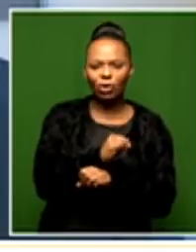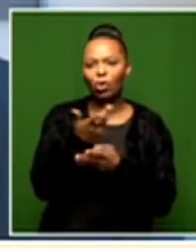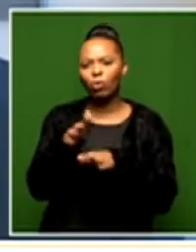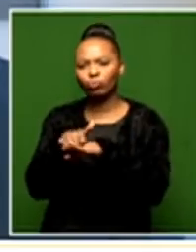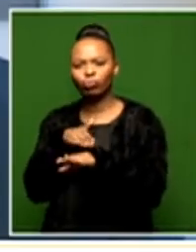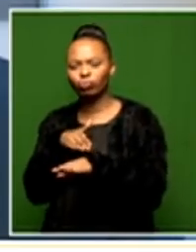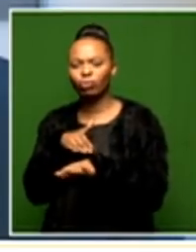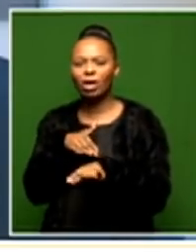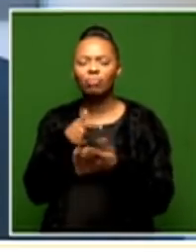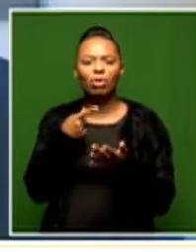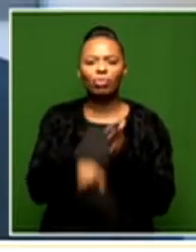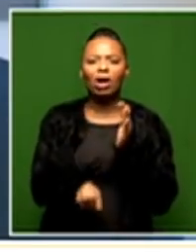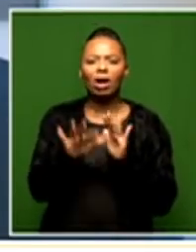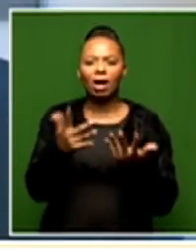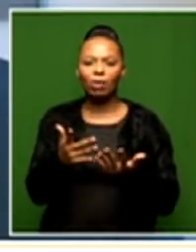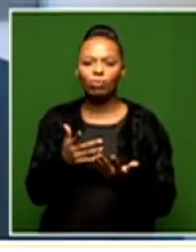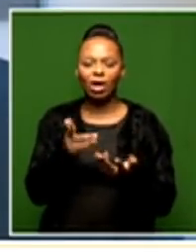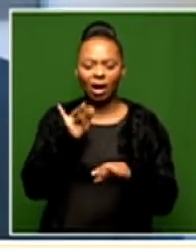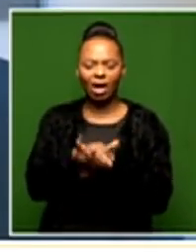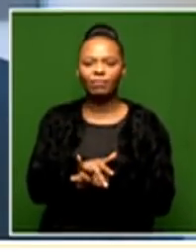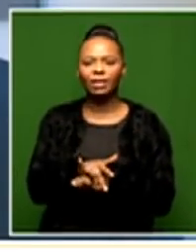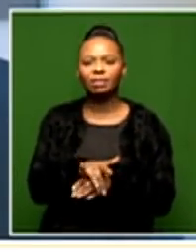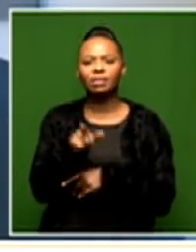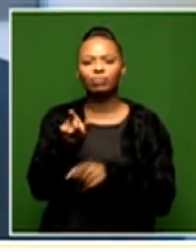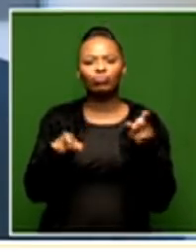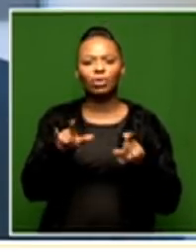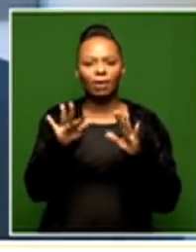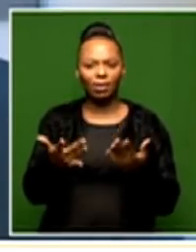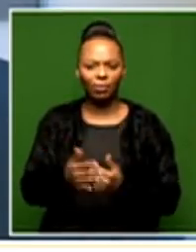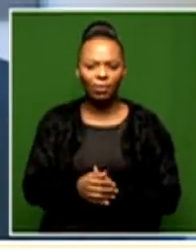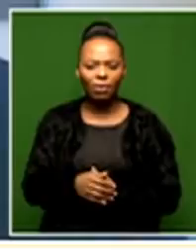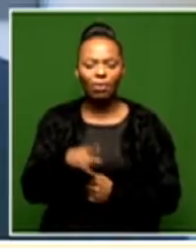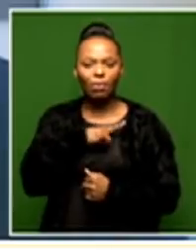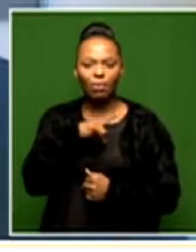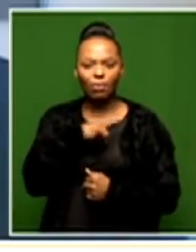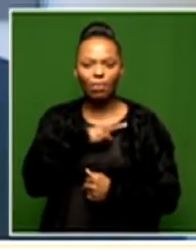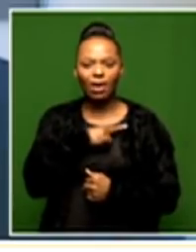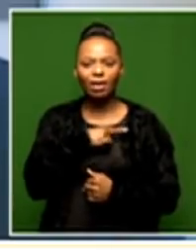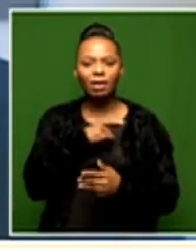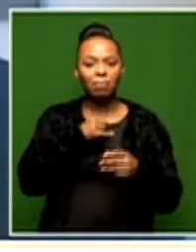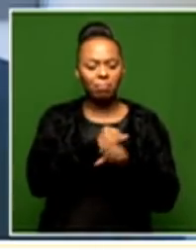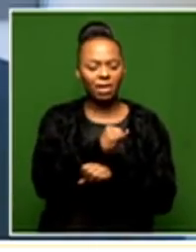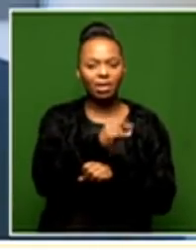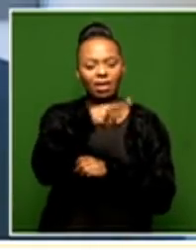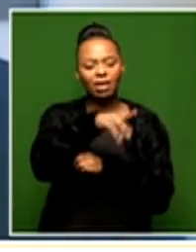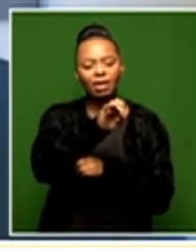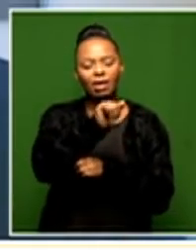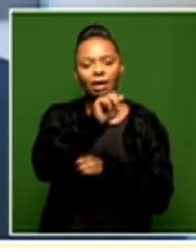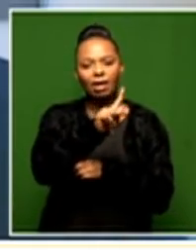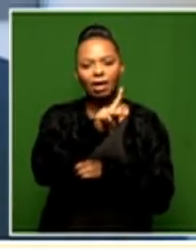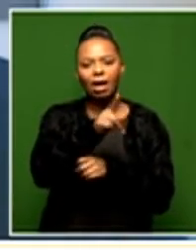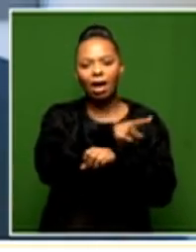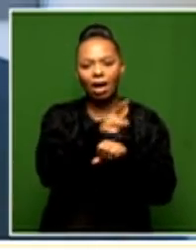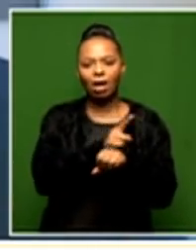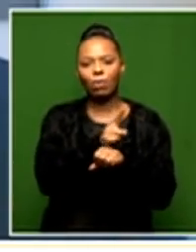pockets? Because if you think about it, the peak hours are actually in the evenings, for example, when people get off work.